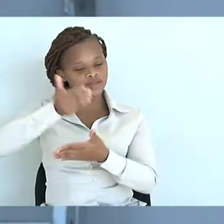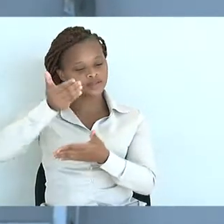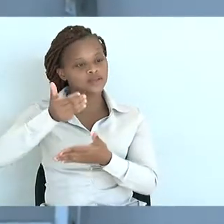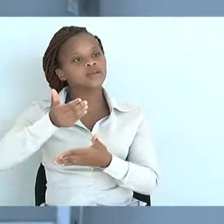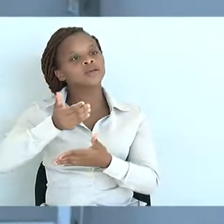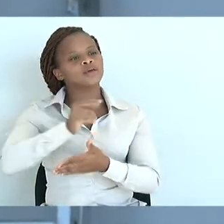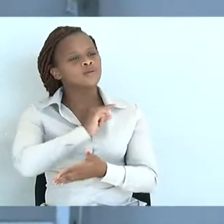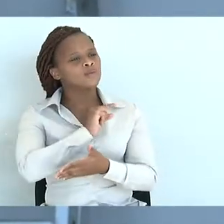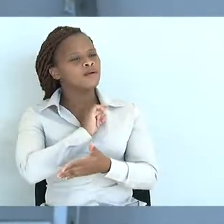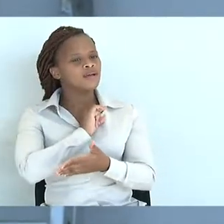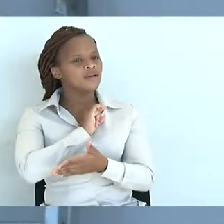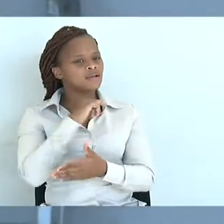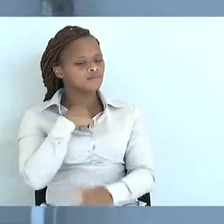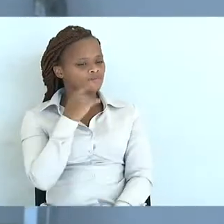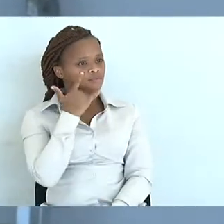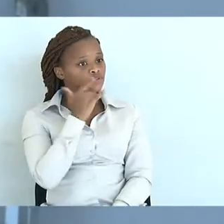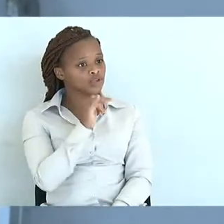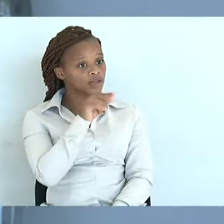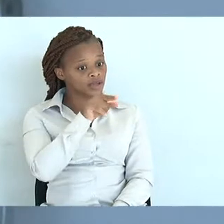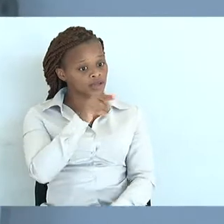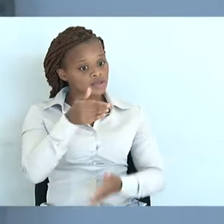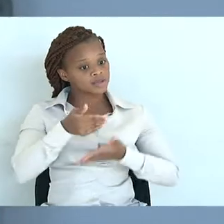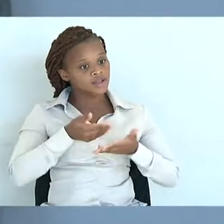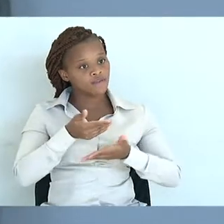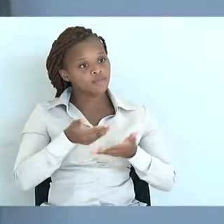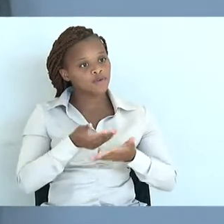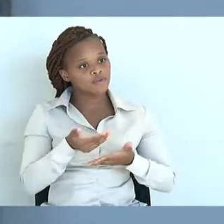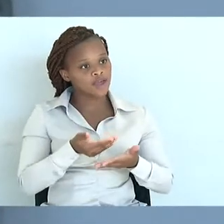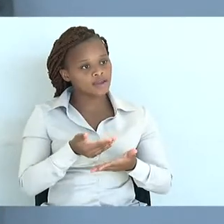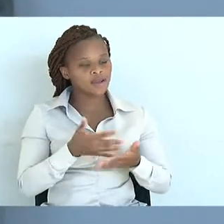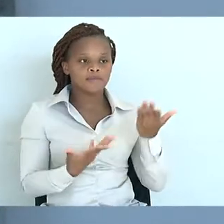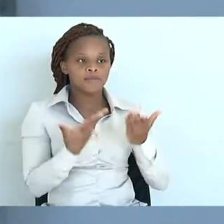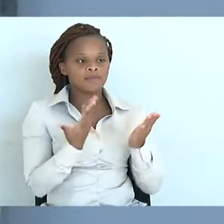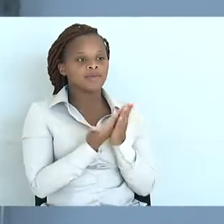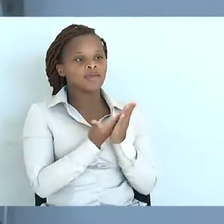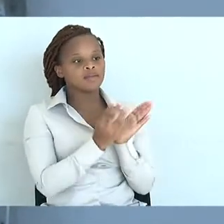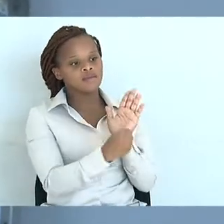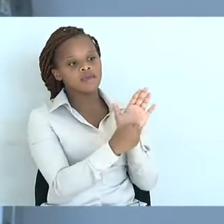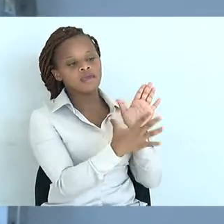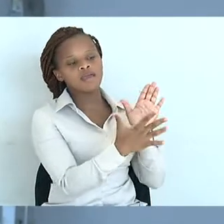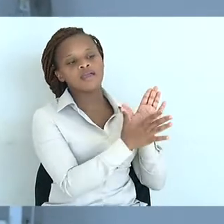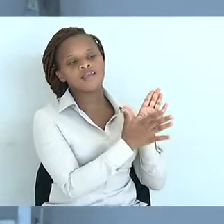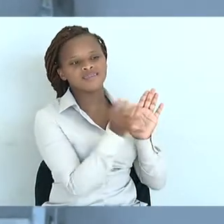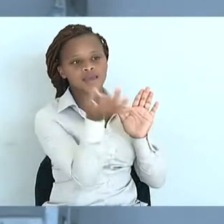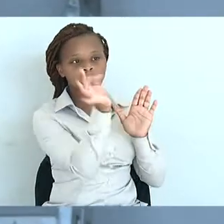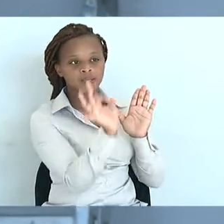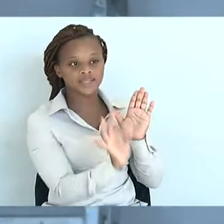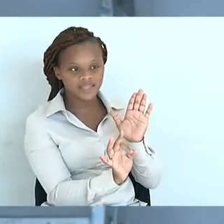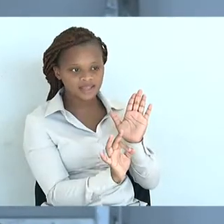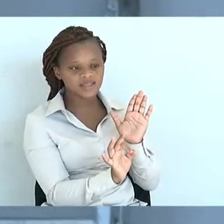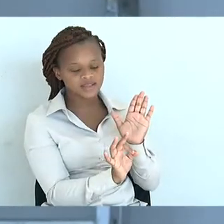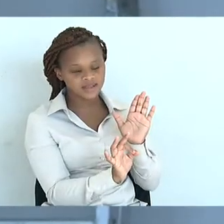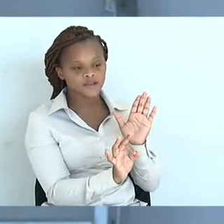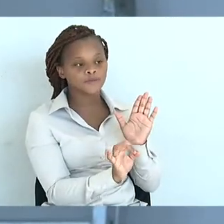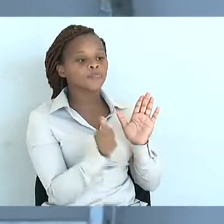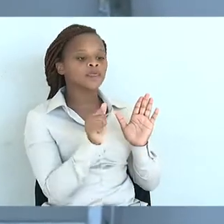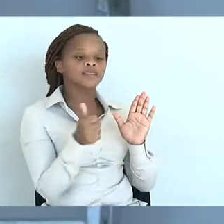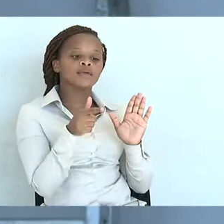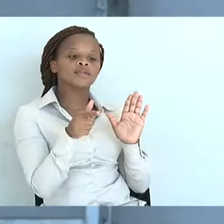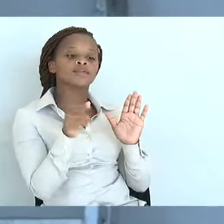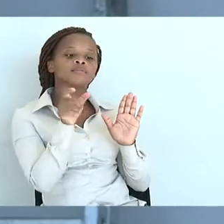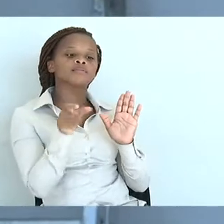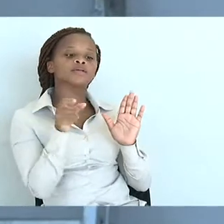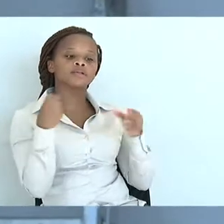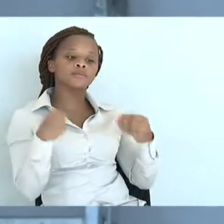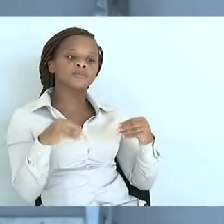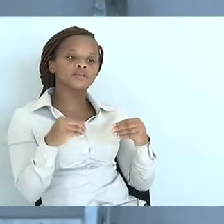provider uvele abhale i-percentage kwi-co-op, then i-co-op izosana no 10%,